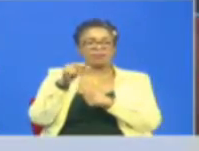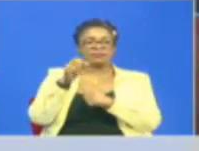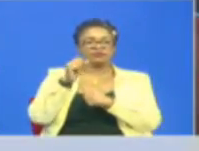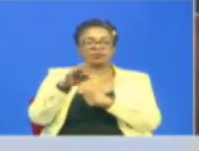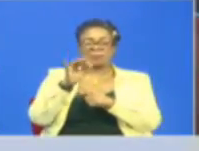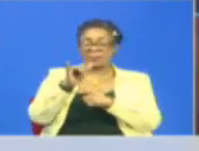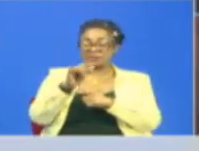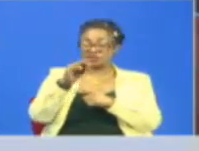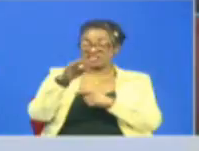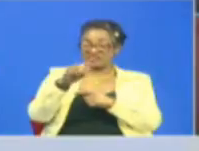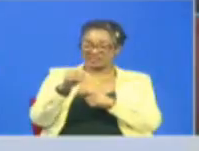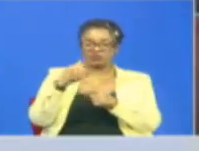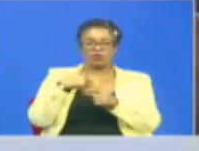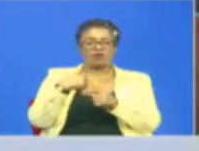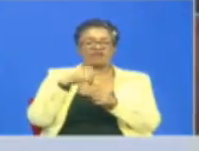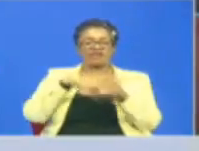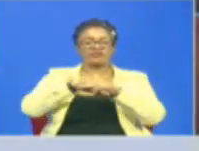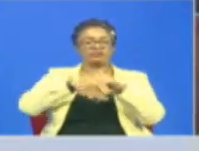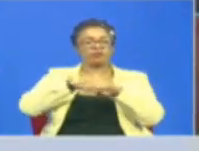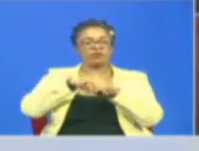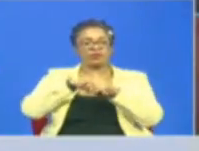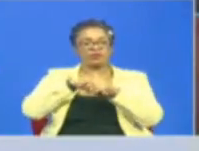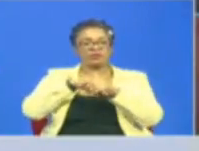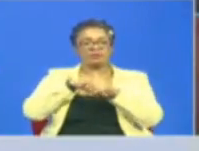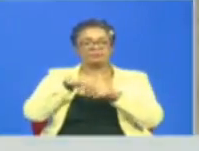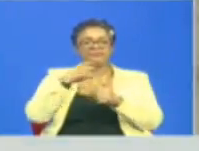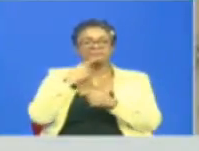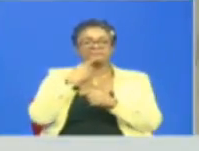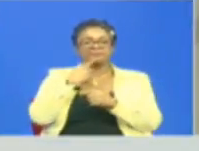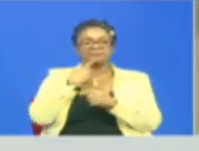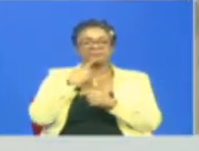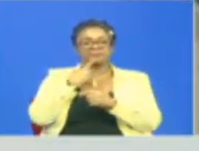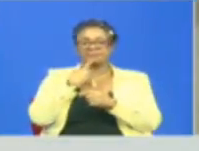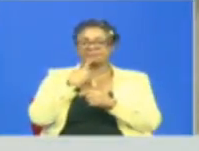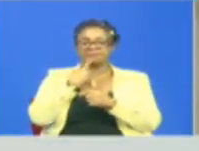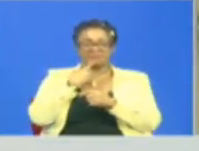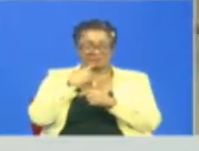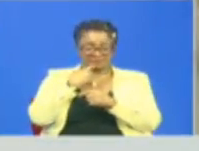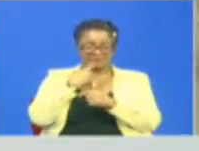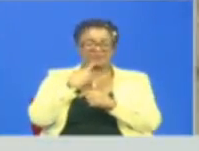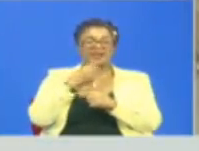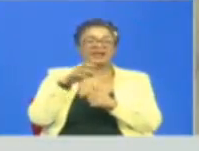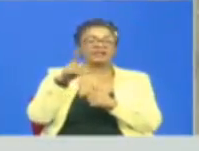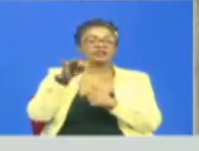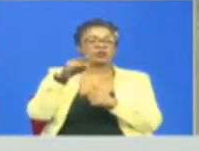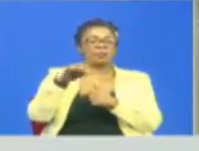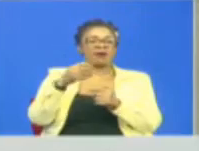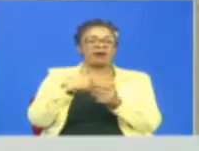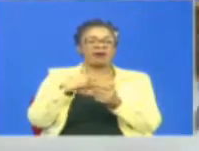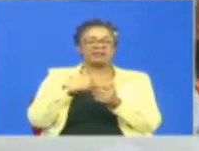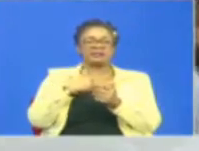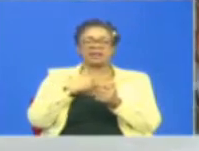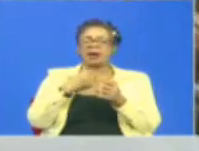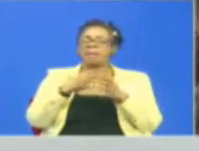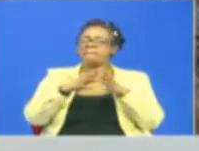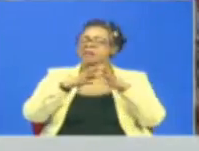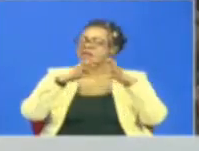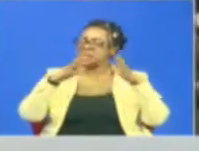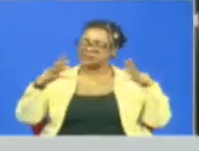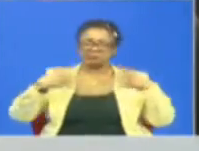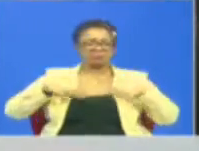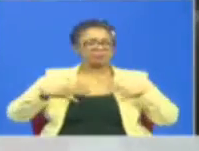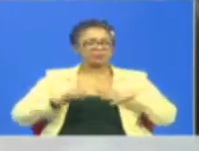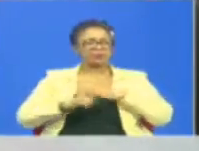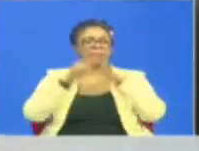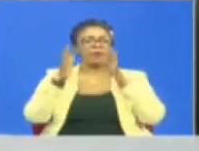rebirth of Ivorian football, which he said is not going well. Drogba drew a large crowd on Saturday, eager to watch him